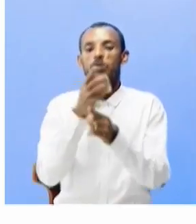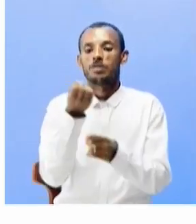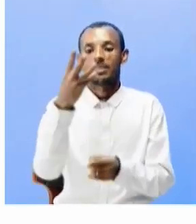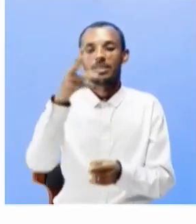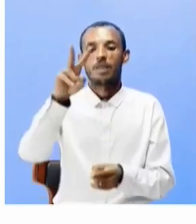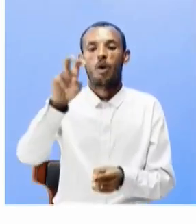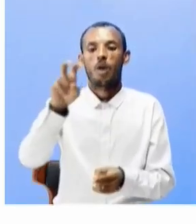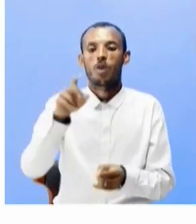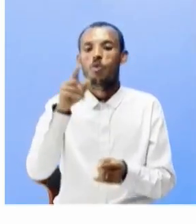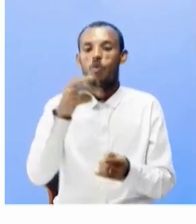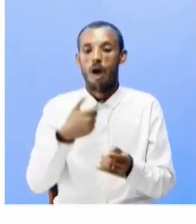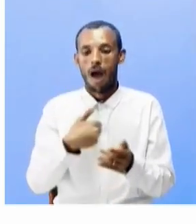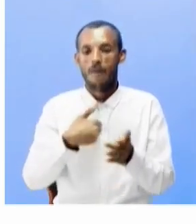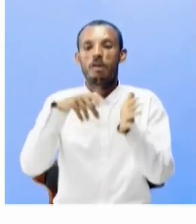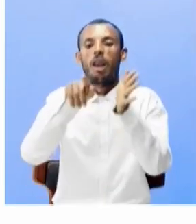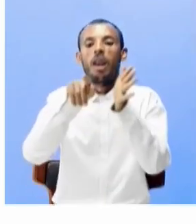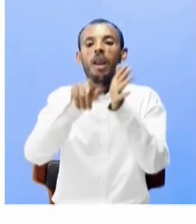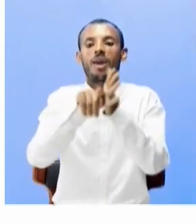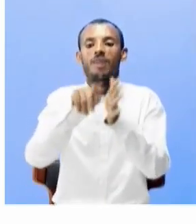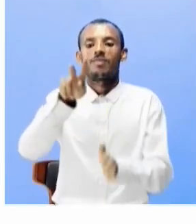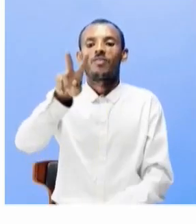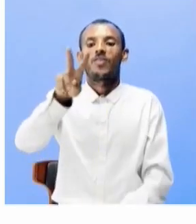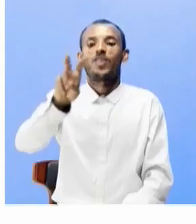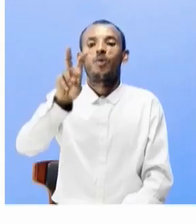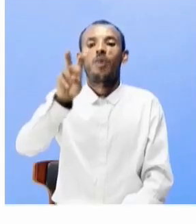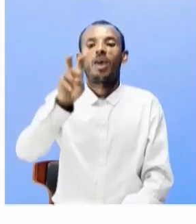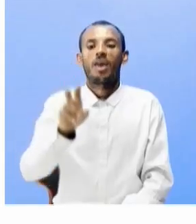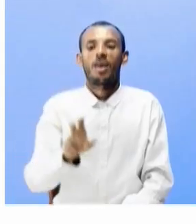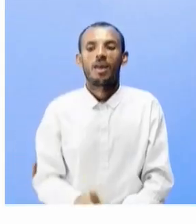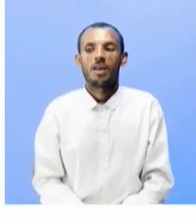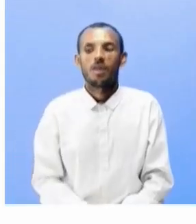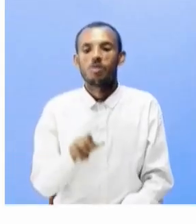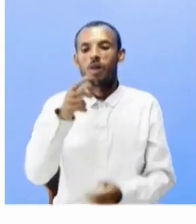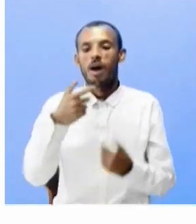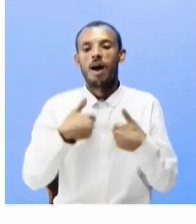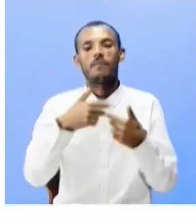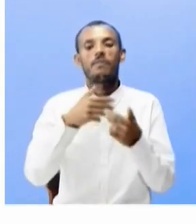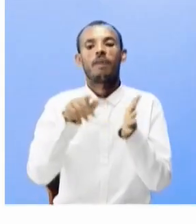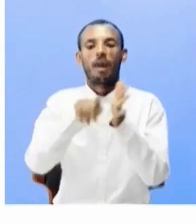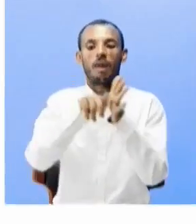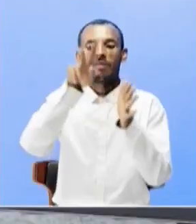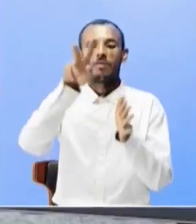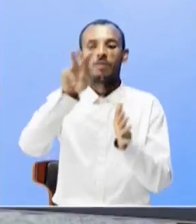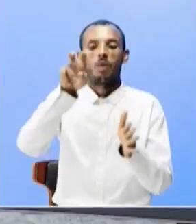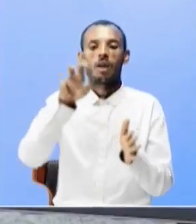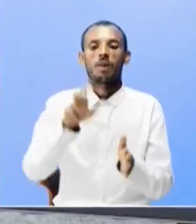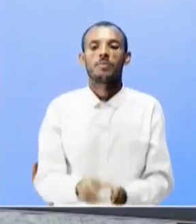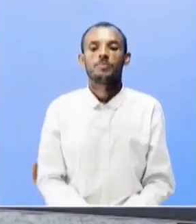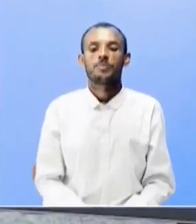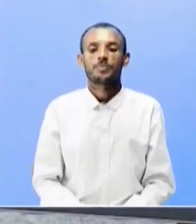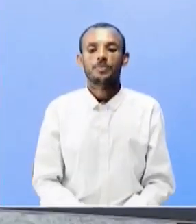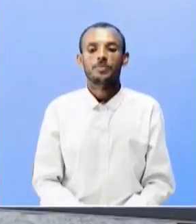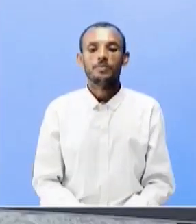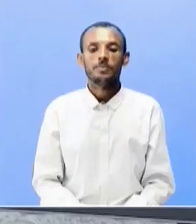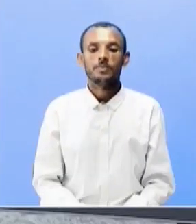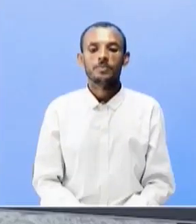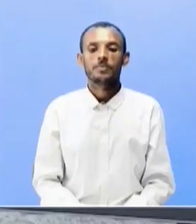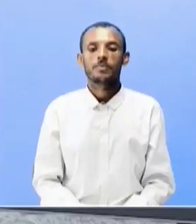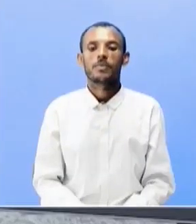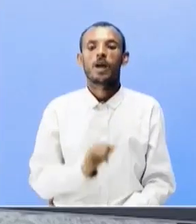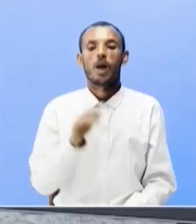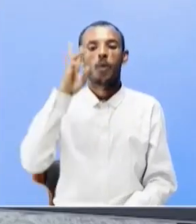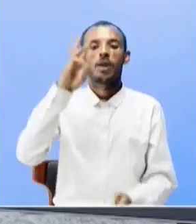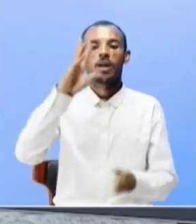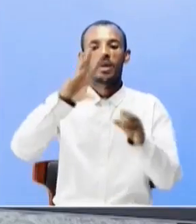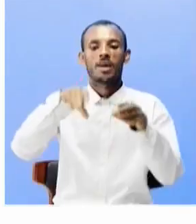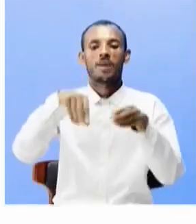have negative 20. The answer will be this, negative 20. This will be the answer. So I'll give you